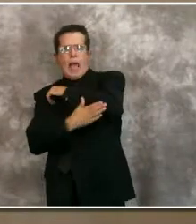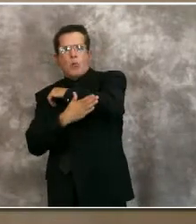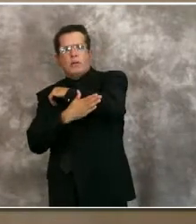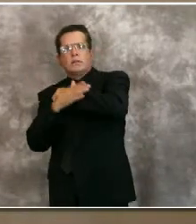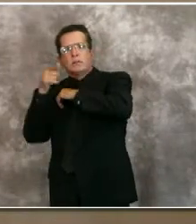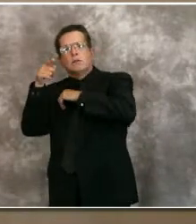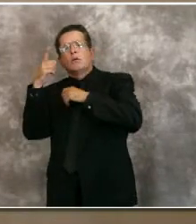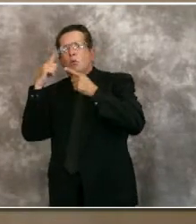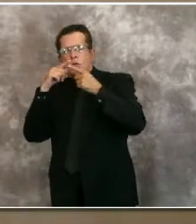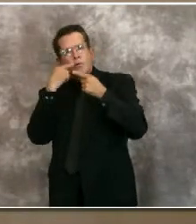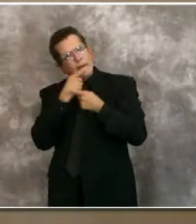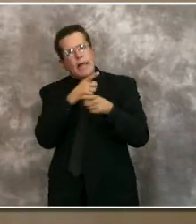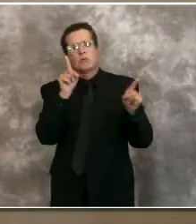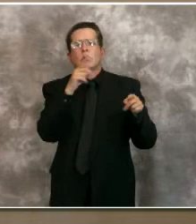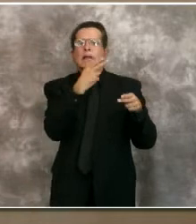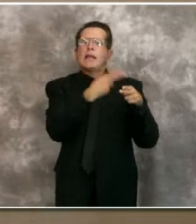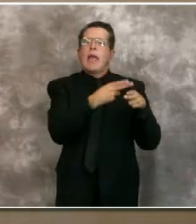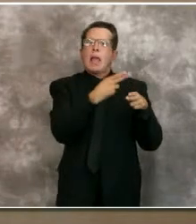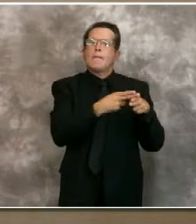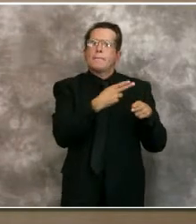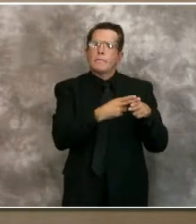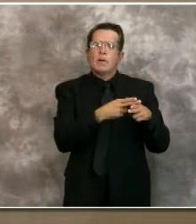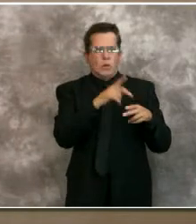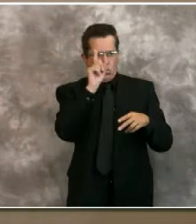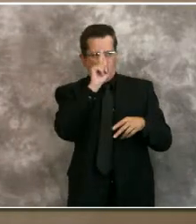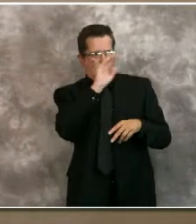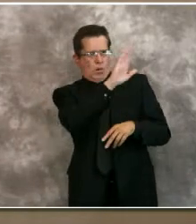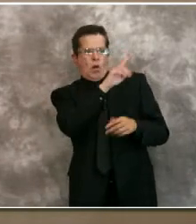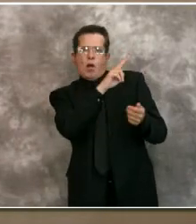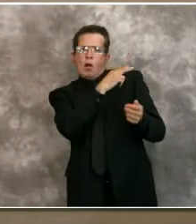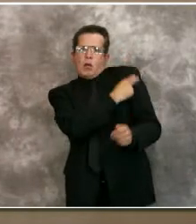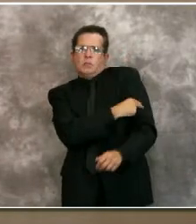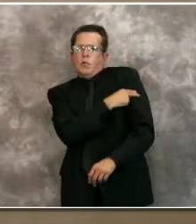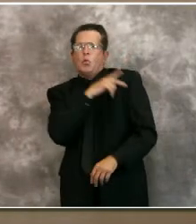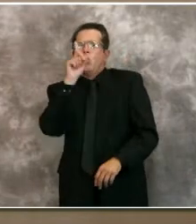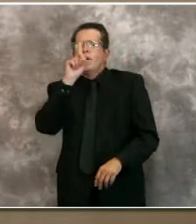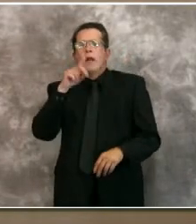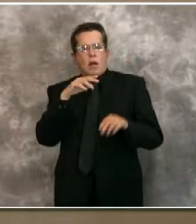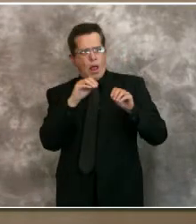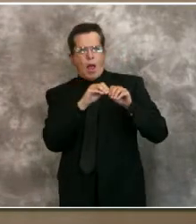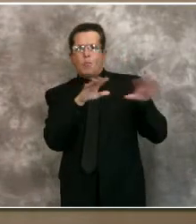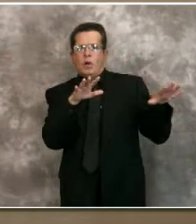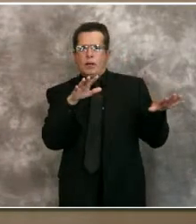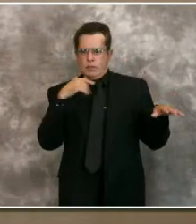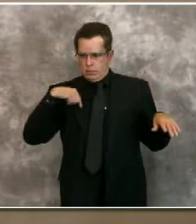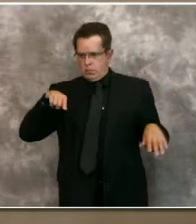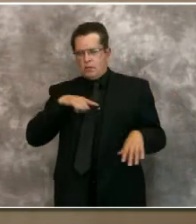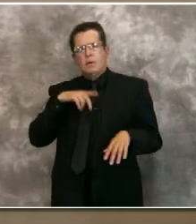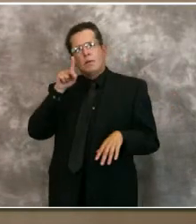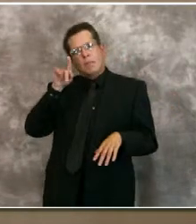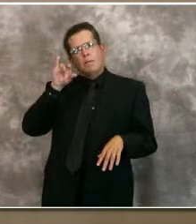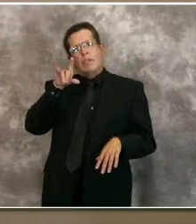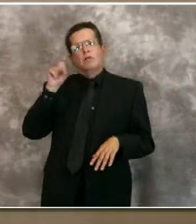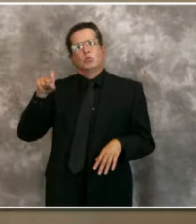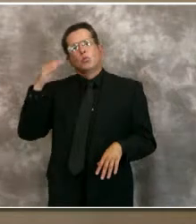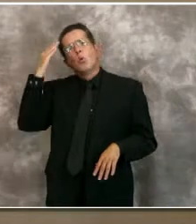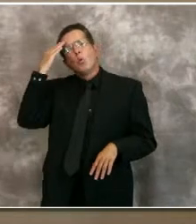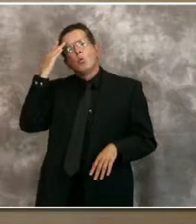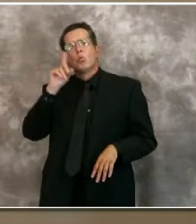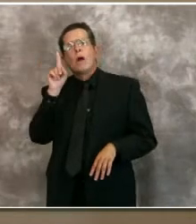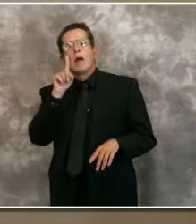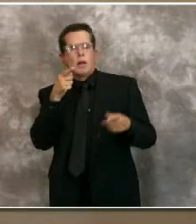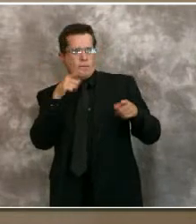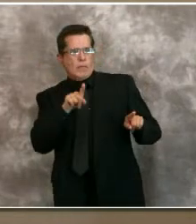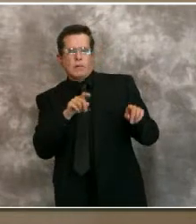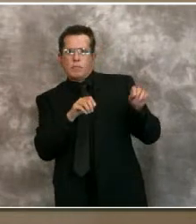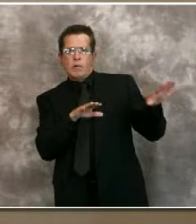names of skilled nursing facilities and other congregate settings where outbreaks have occurred because the public should have this information when